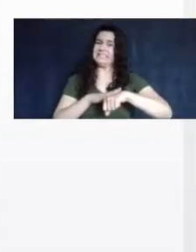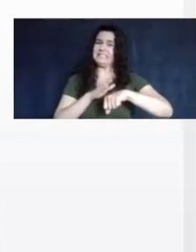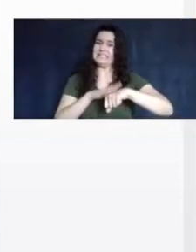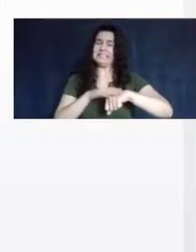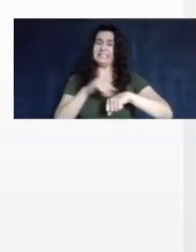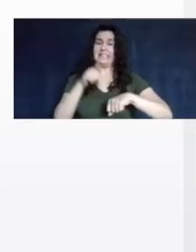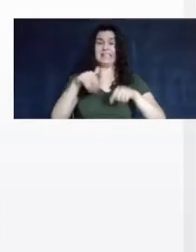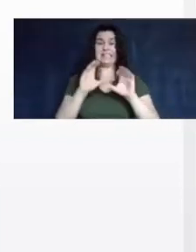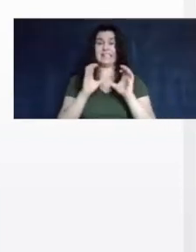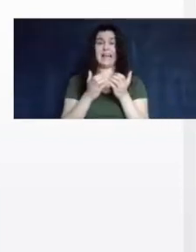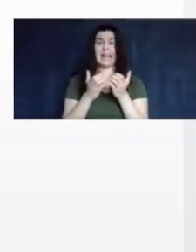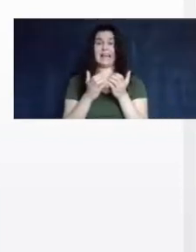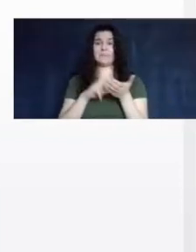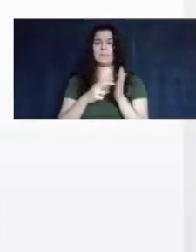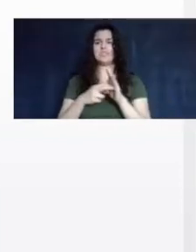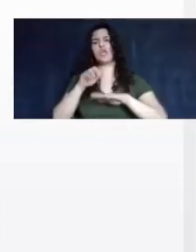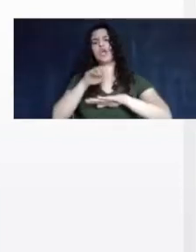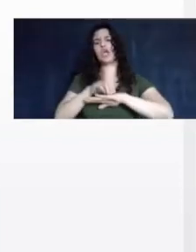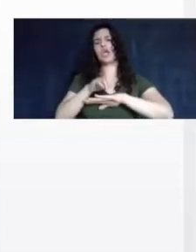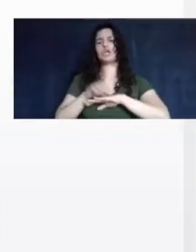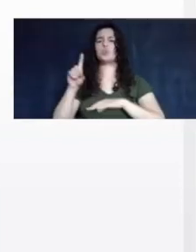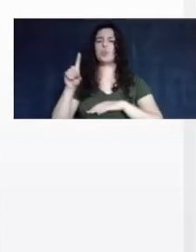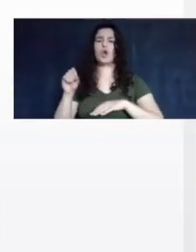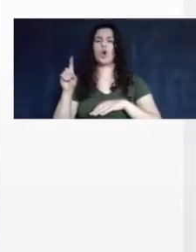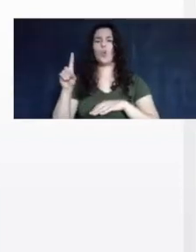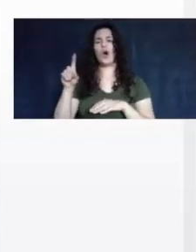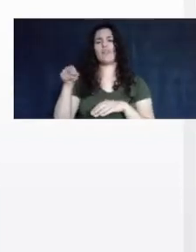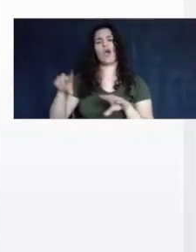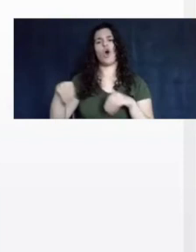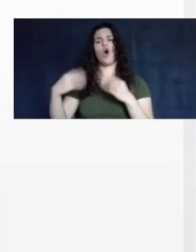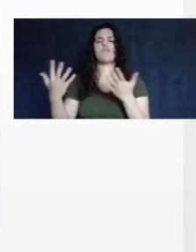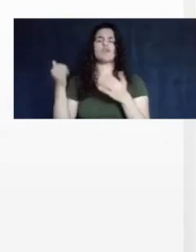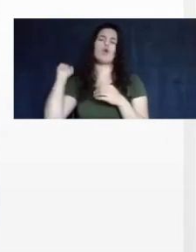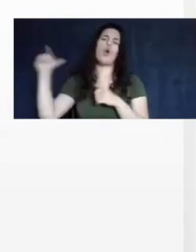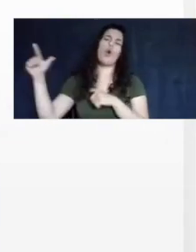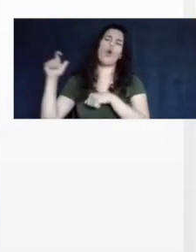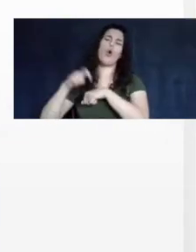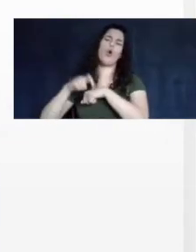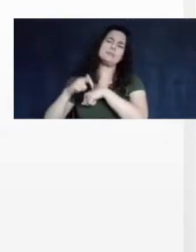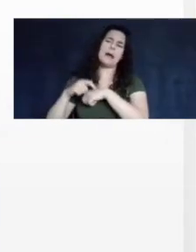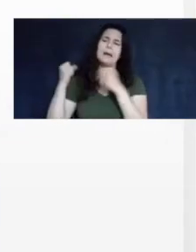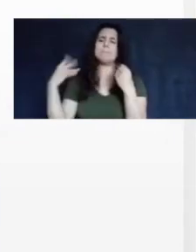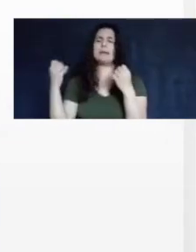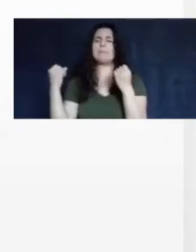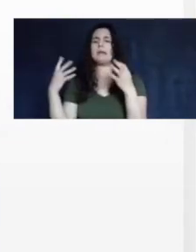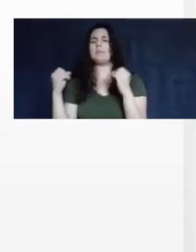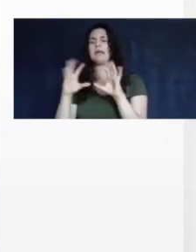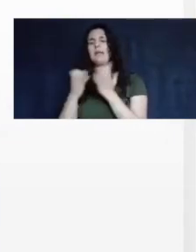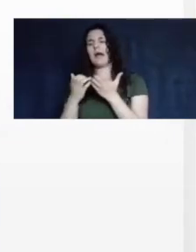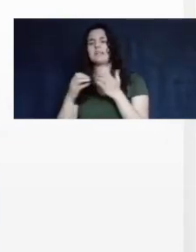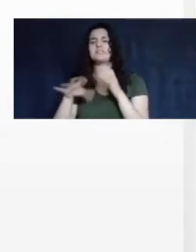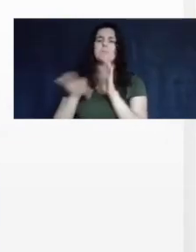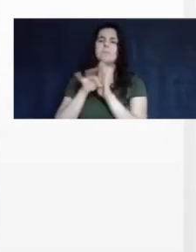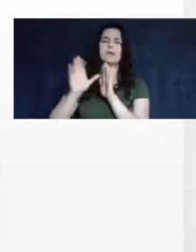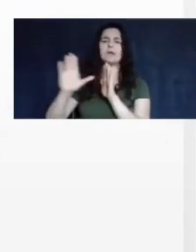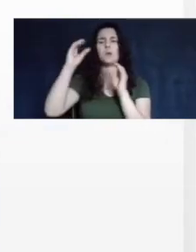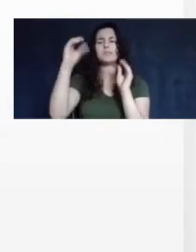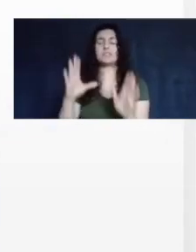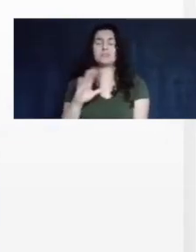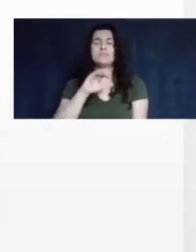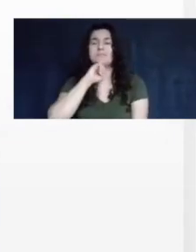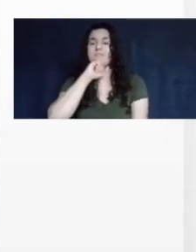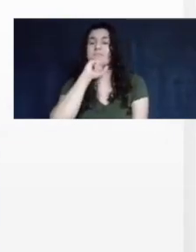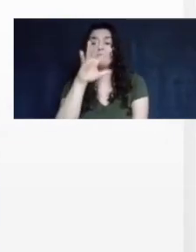for example, an English 101 that's offered 15 times per semester in all different formats. These courses are